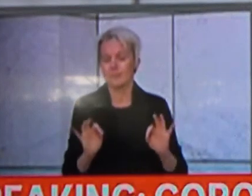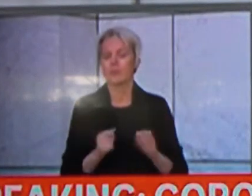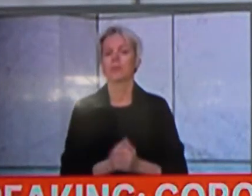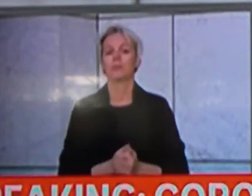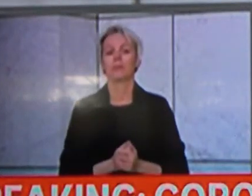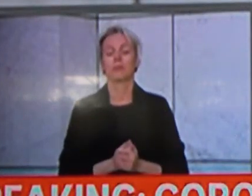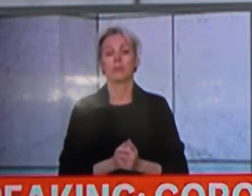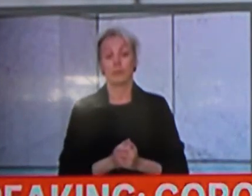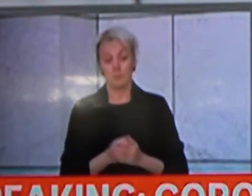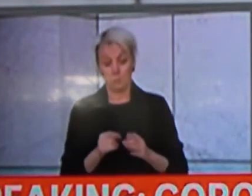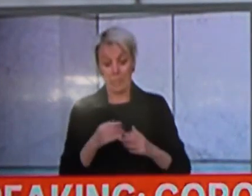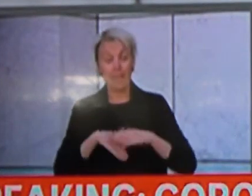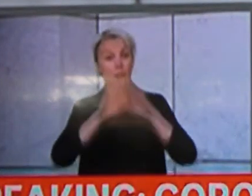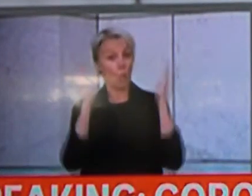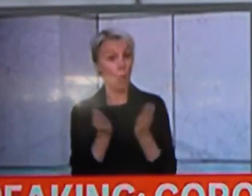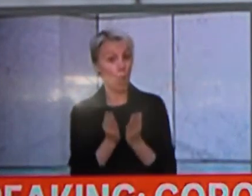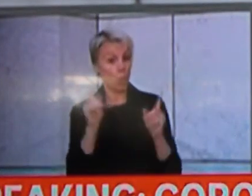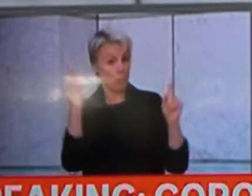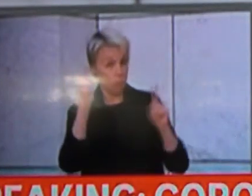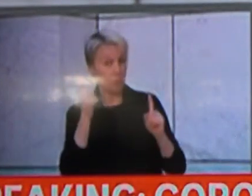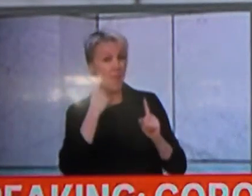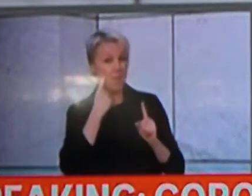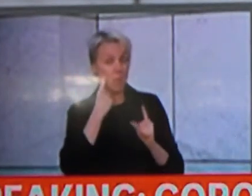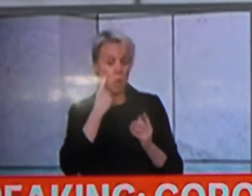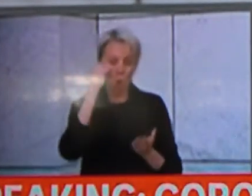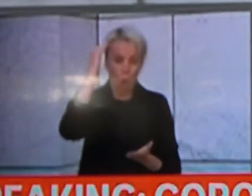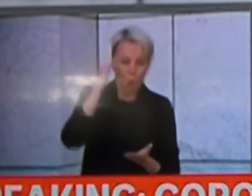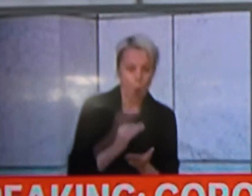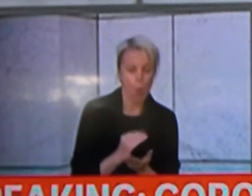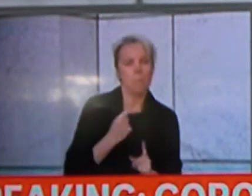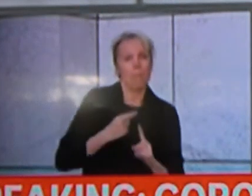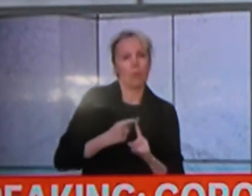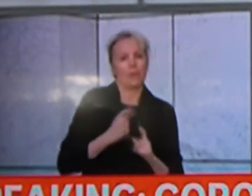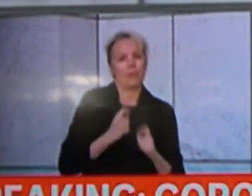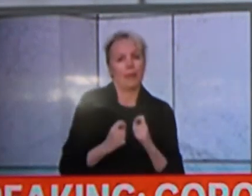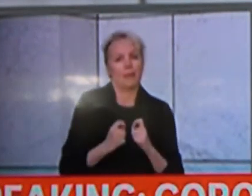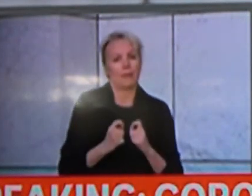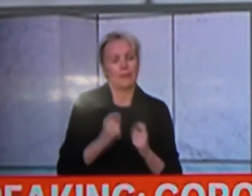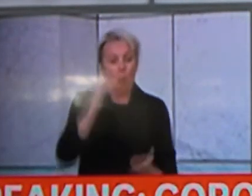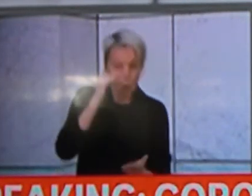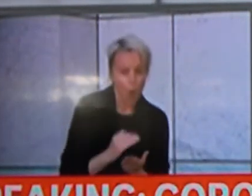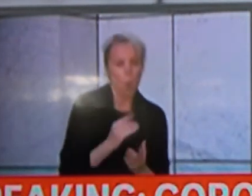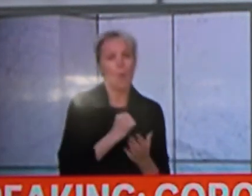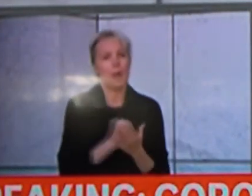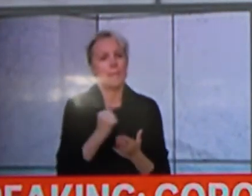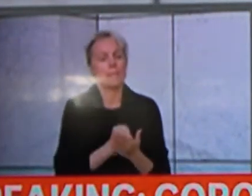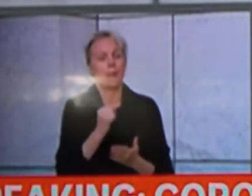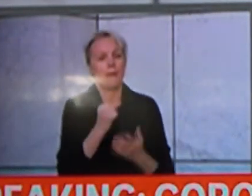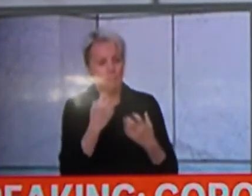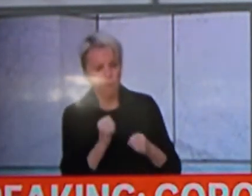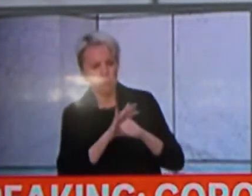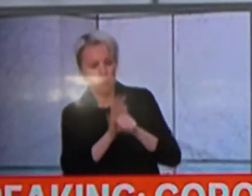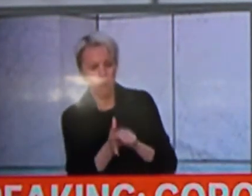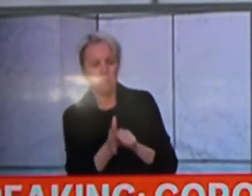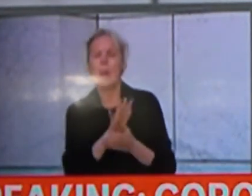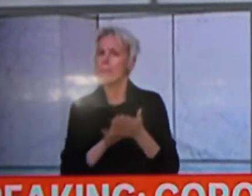test positivity in the world, I'm advised, at 0.7%. That means we have a lot of people who are being tested who are testing negative, in